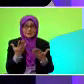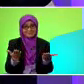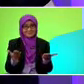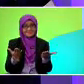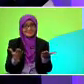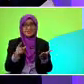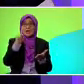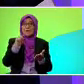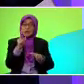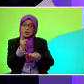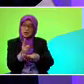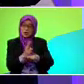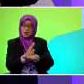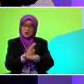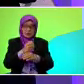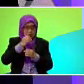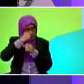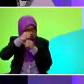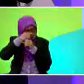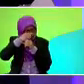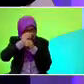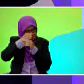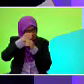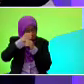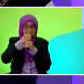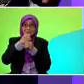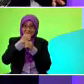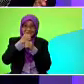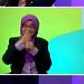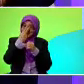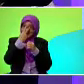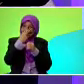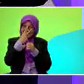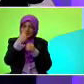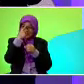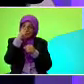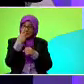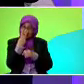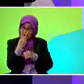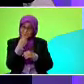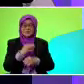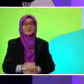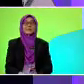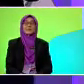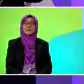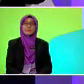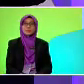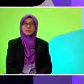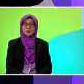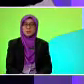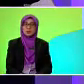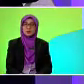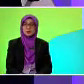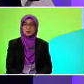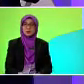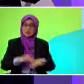use microscope. I see. Or nowadays with modern technology, there is something a little bit cheaper than